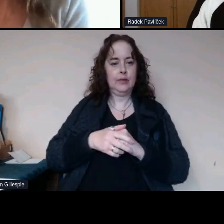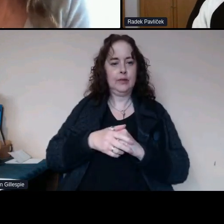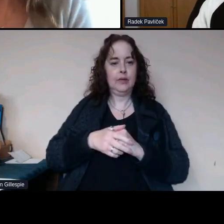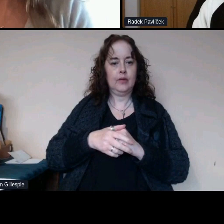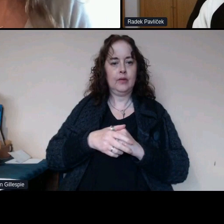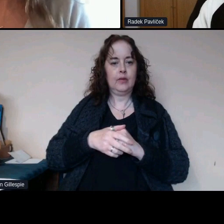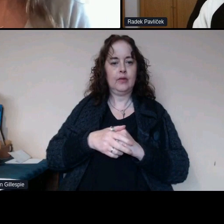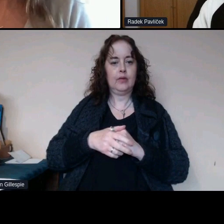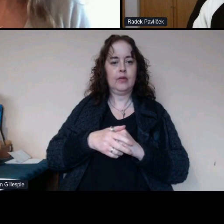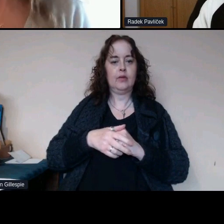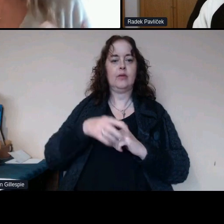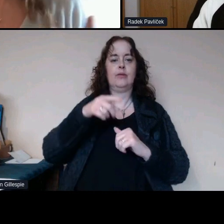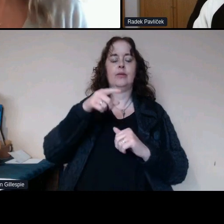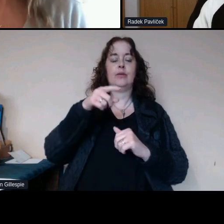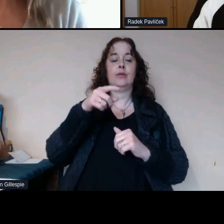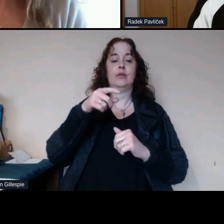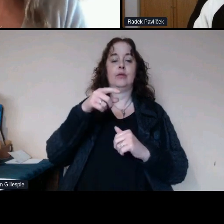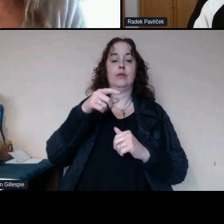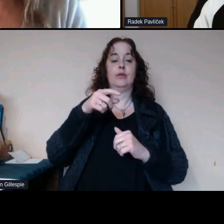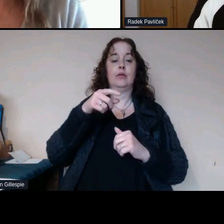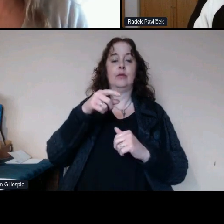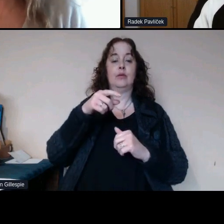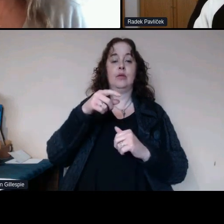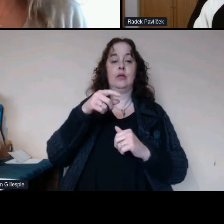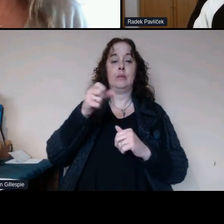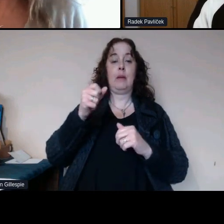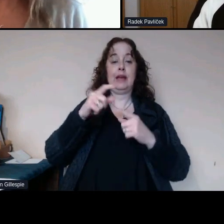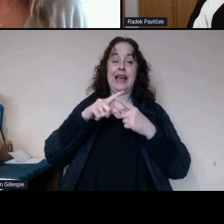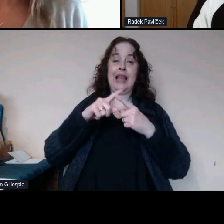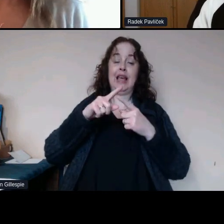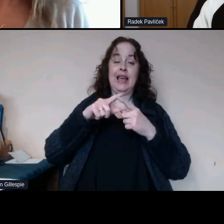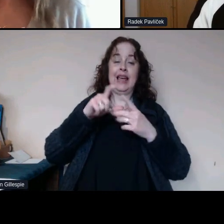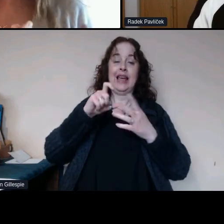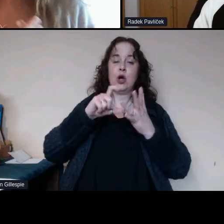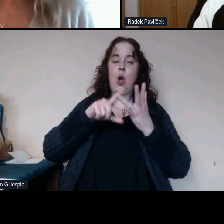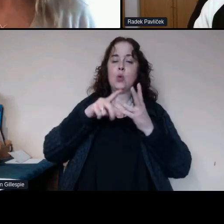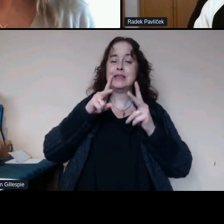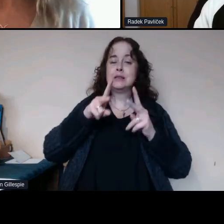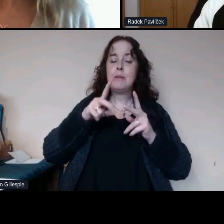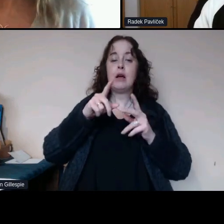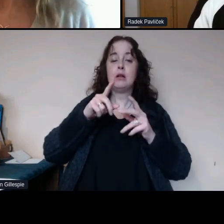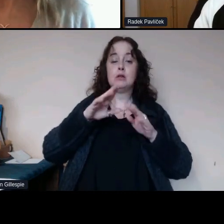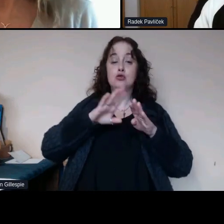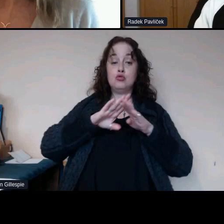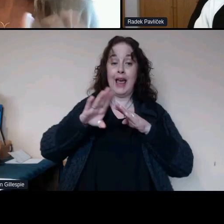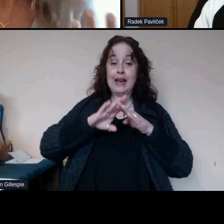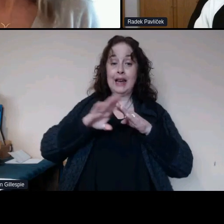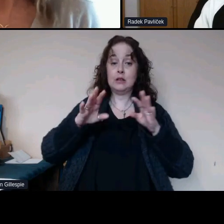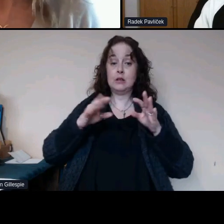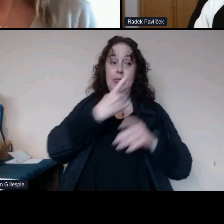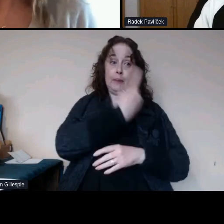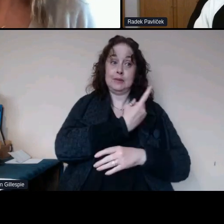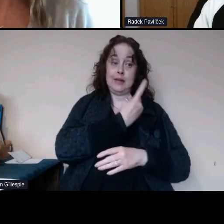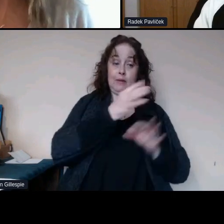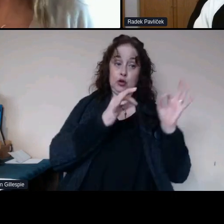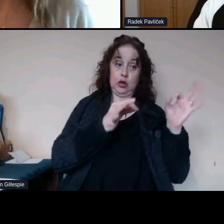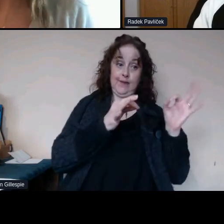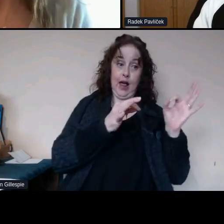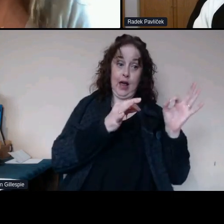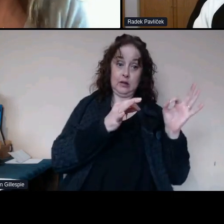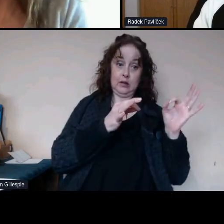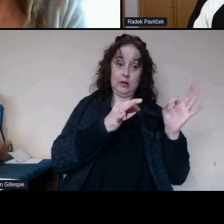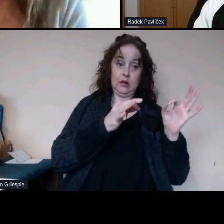IAAP ecosystem or whatever, because they have the trainers are certified themselves, and they have one way or another been